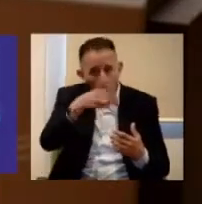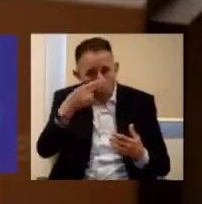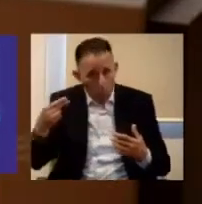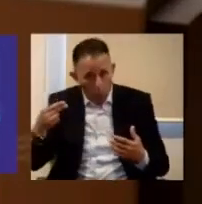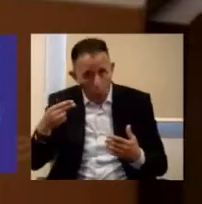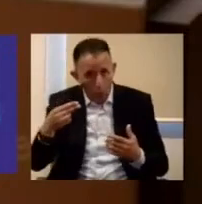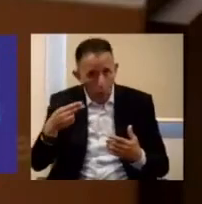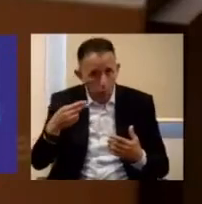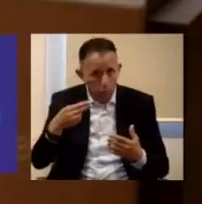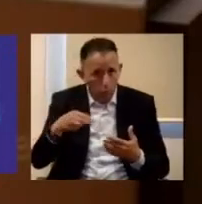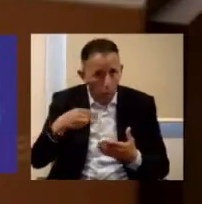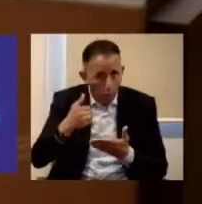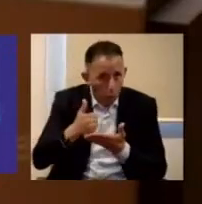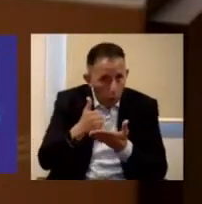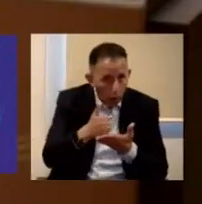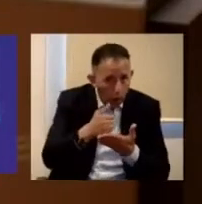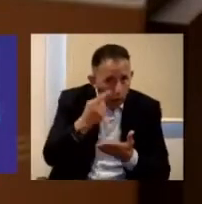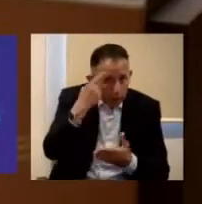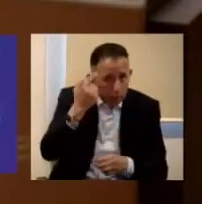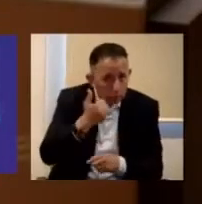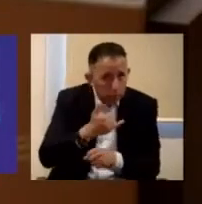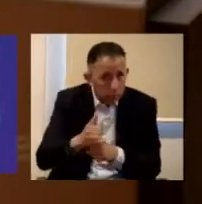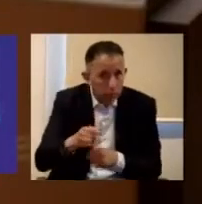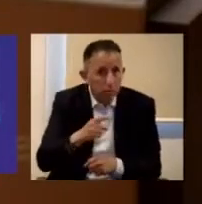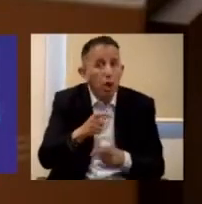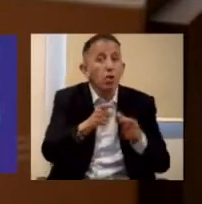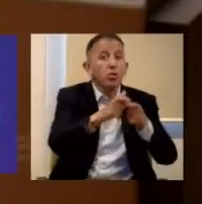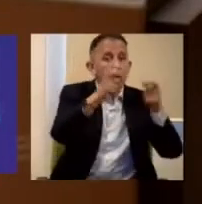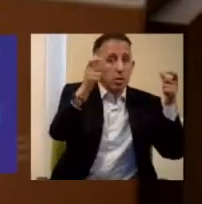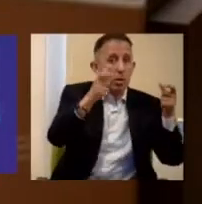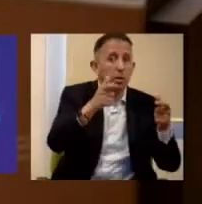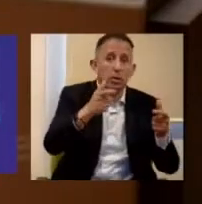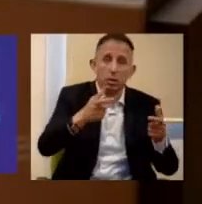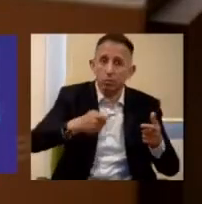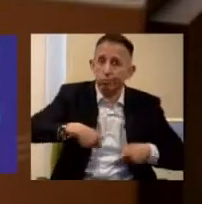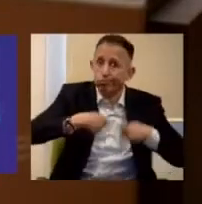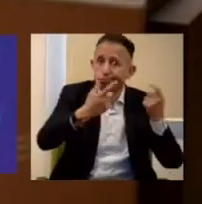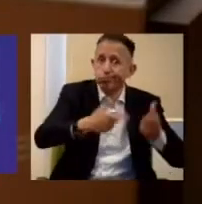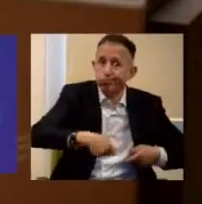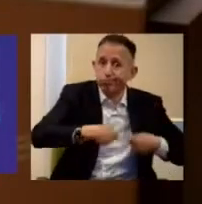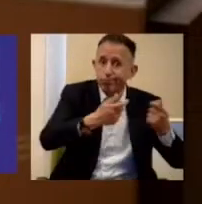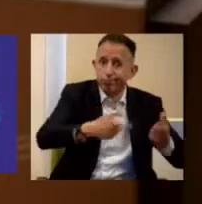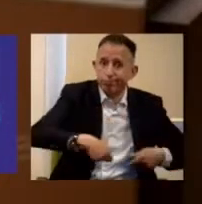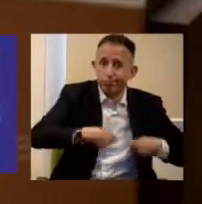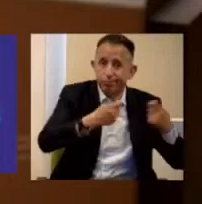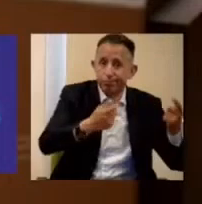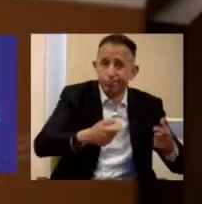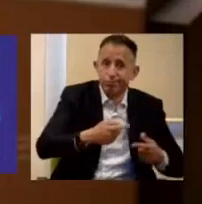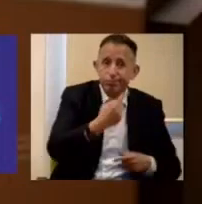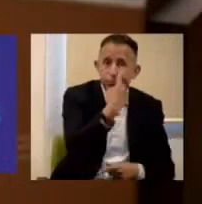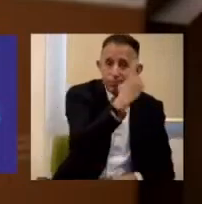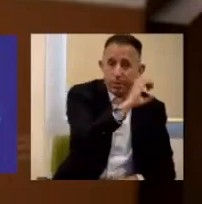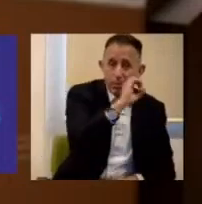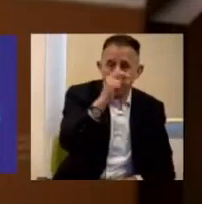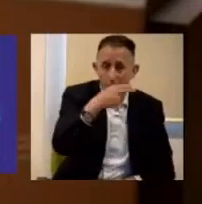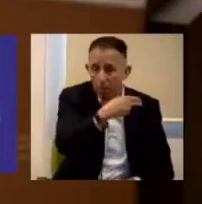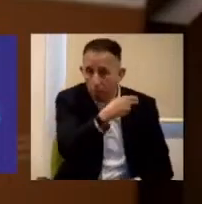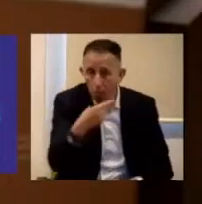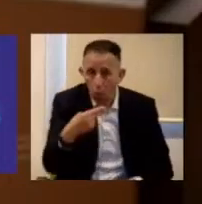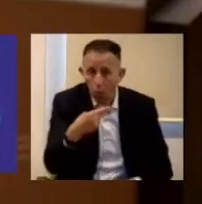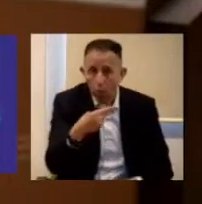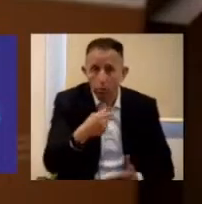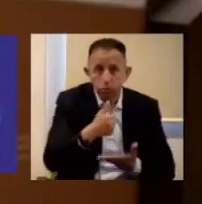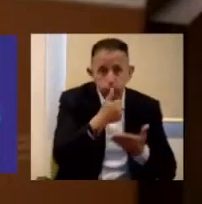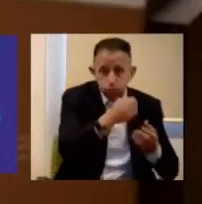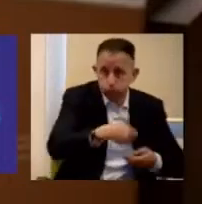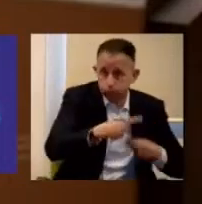help for lawmakers and governance systems. In many cases, the interdisciplinary AI